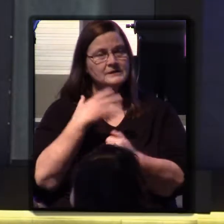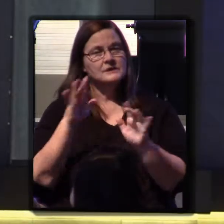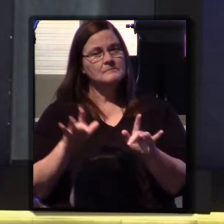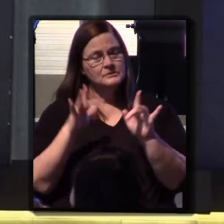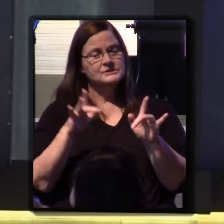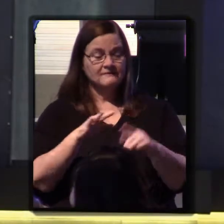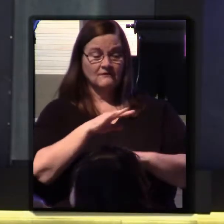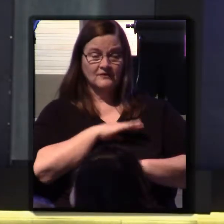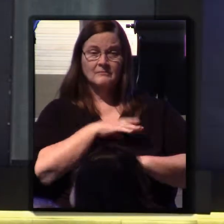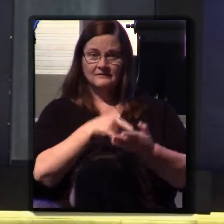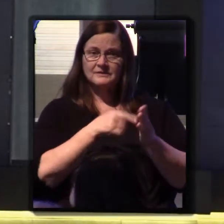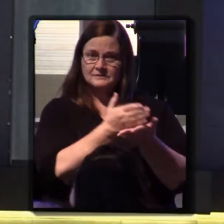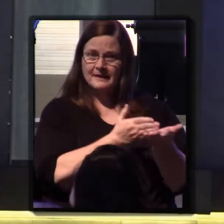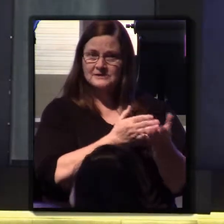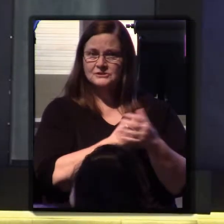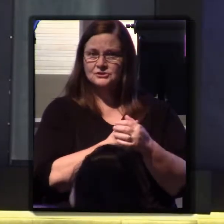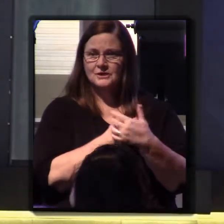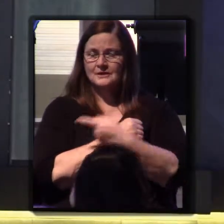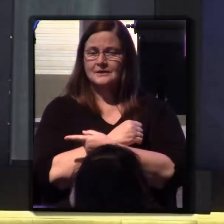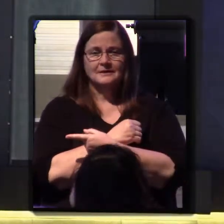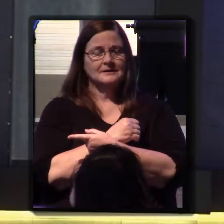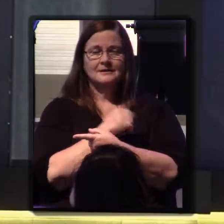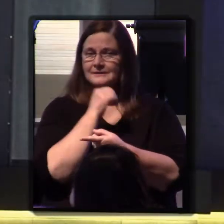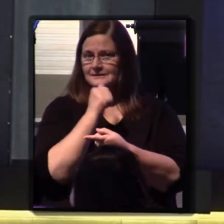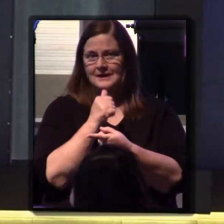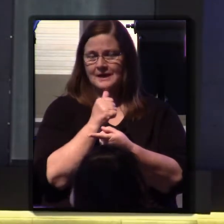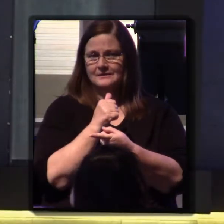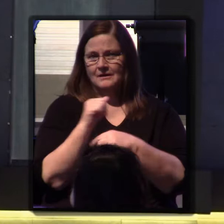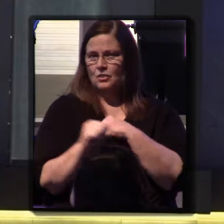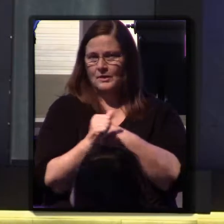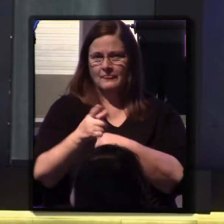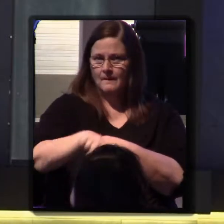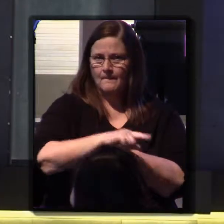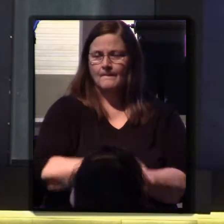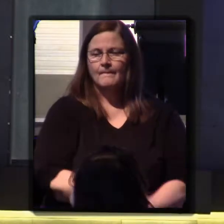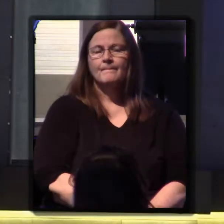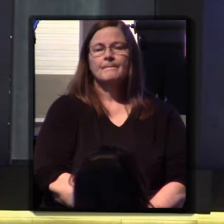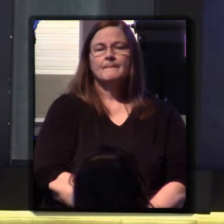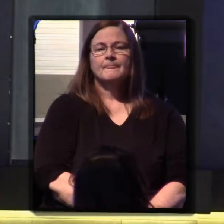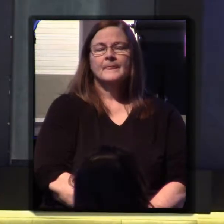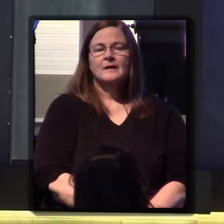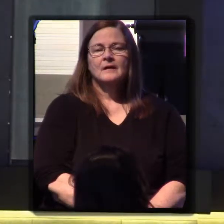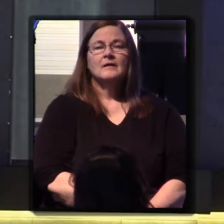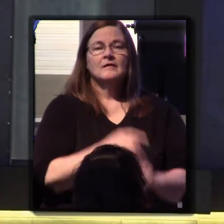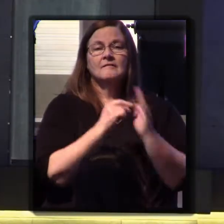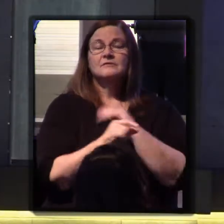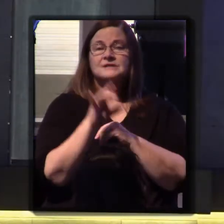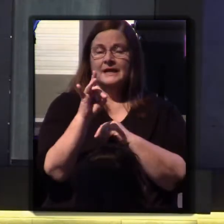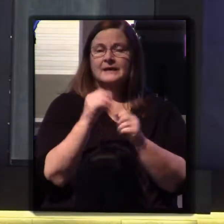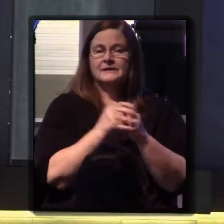in his love and his grace and his mercy and in fulfillment of this passage, he remained